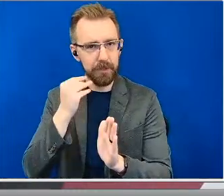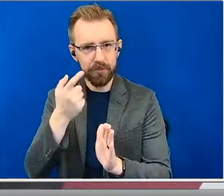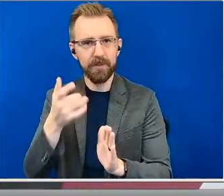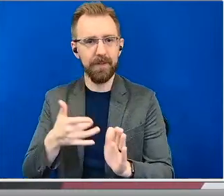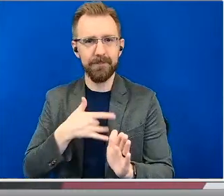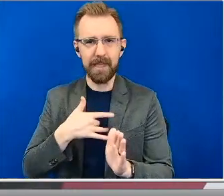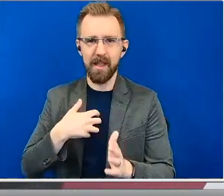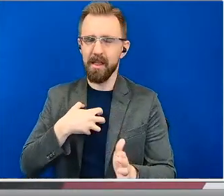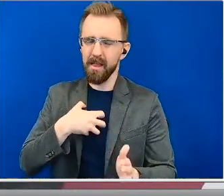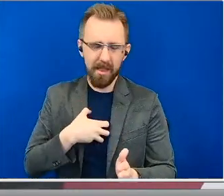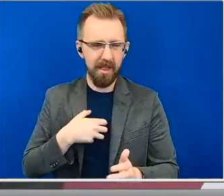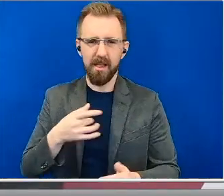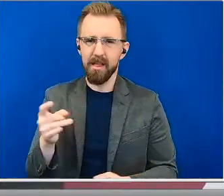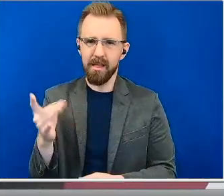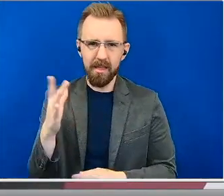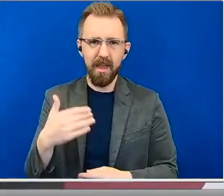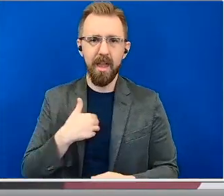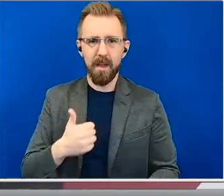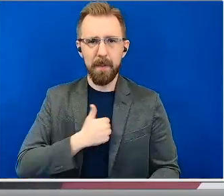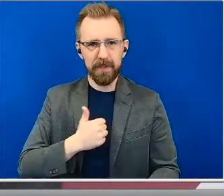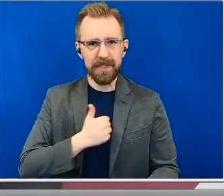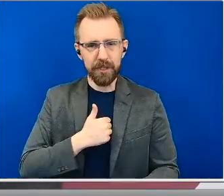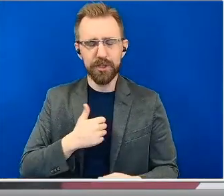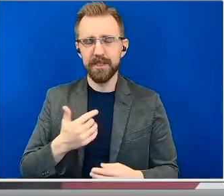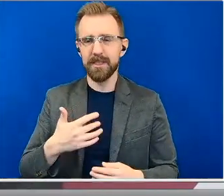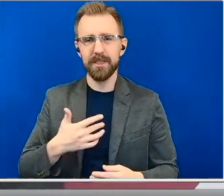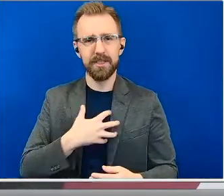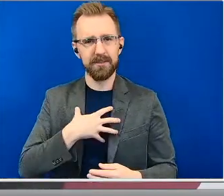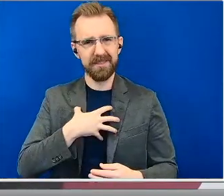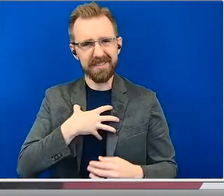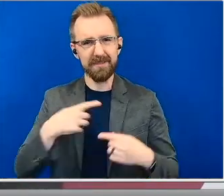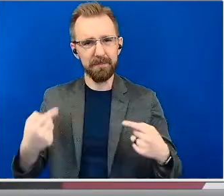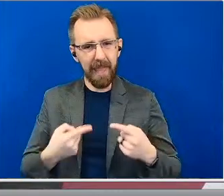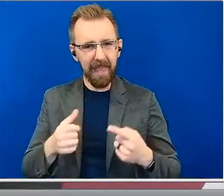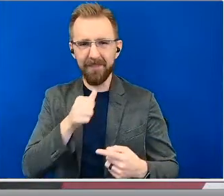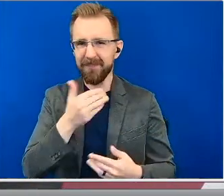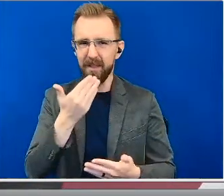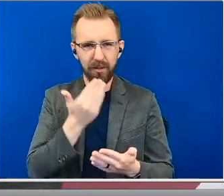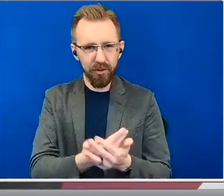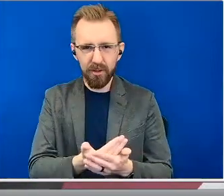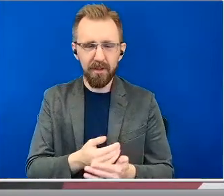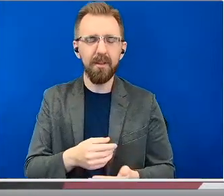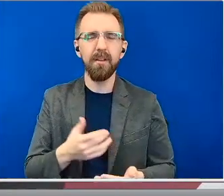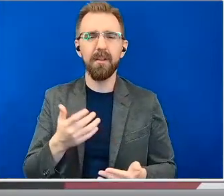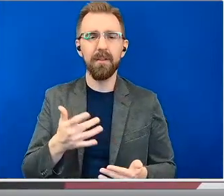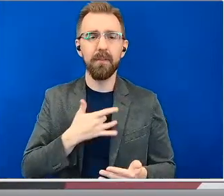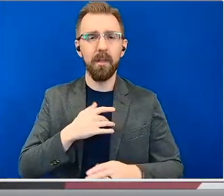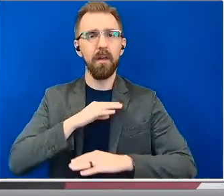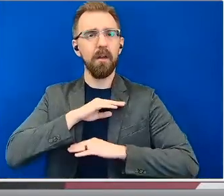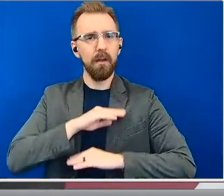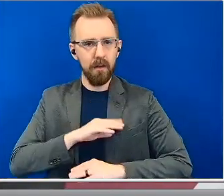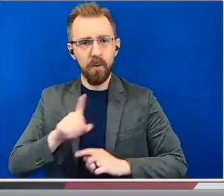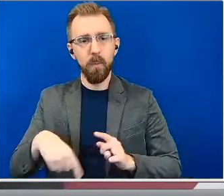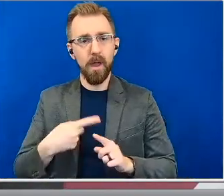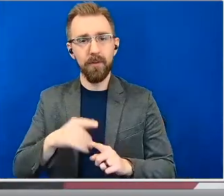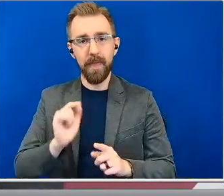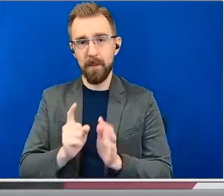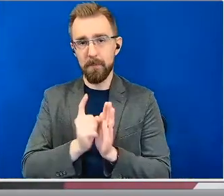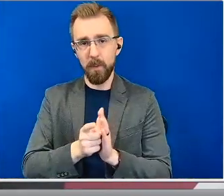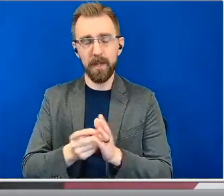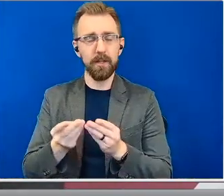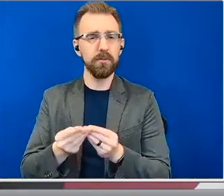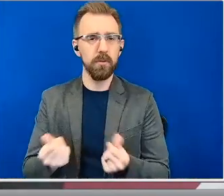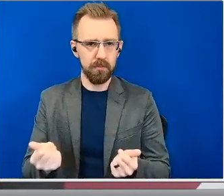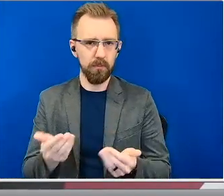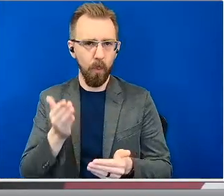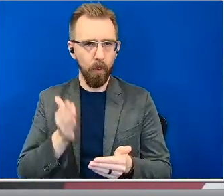have palpitations, they have chest pain, they don't feel well, and they feel relieved once the episode is completed. In other patients,